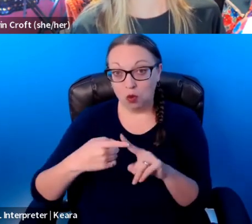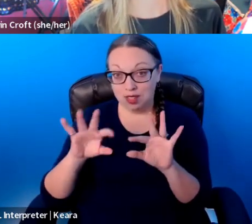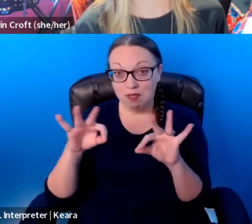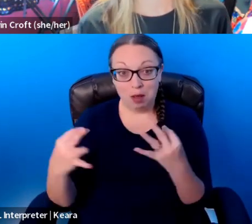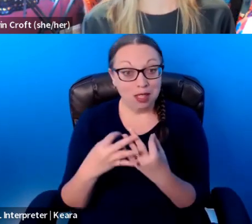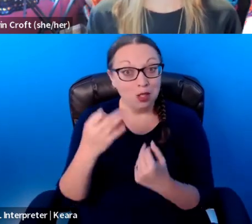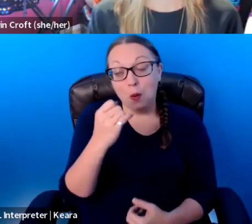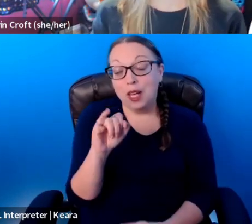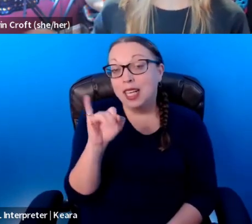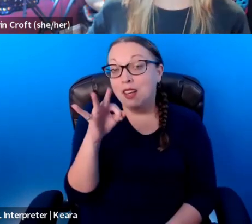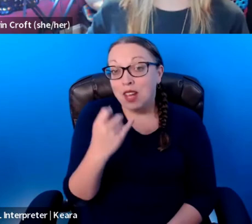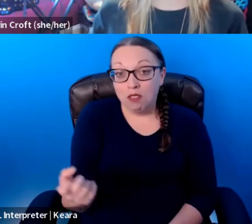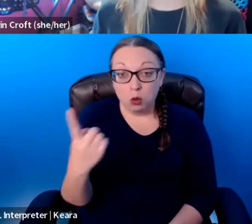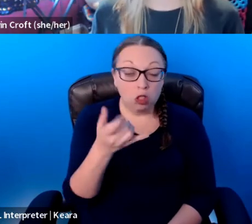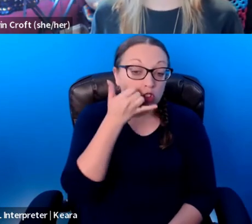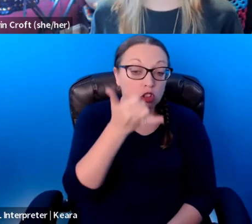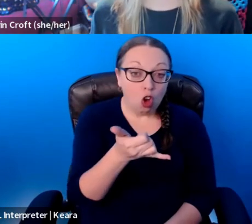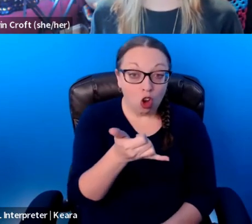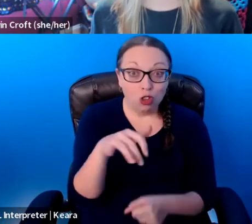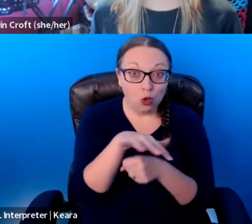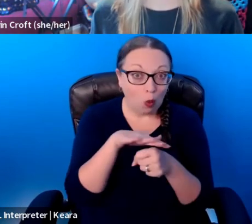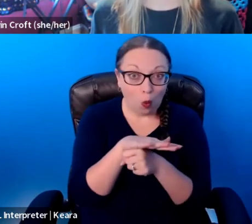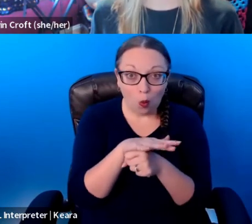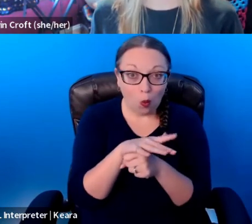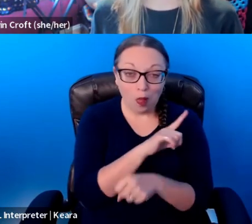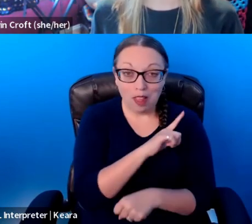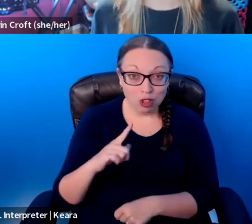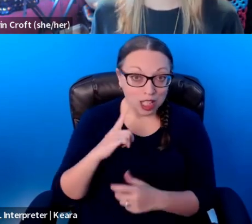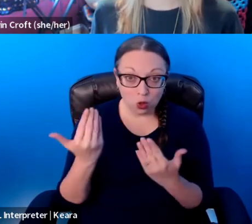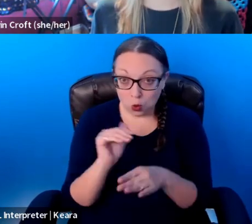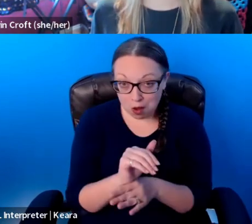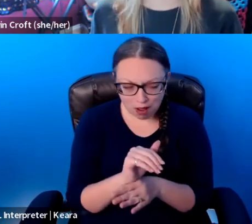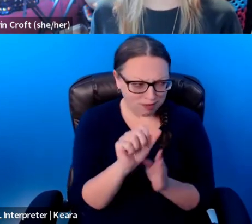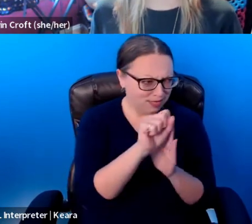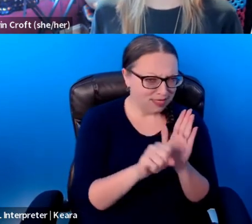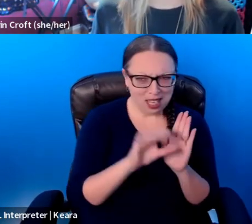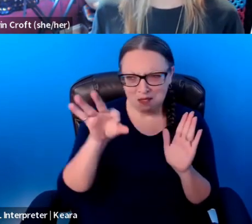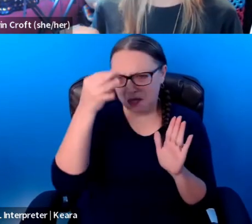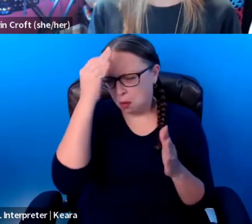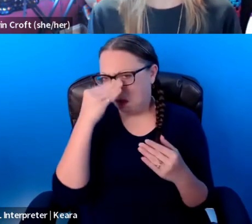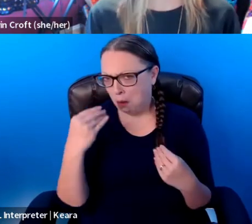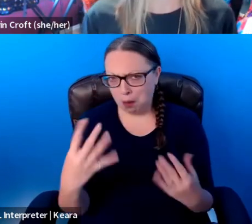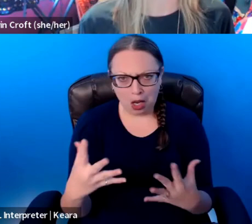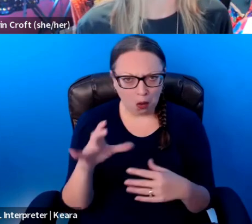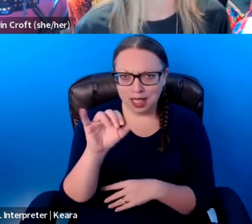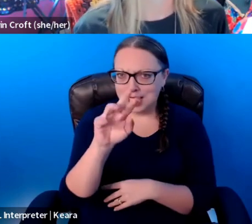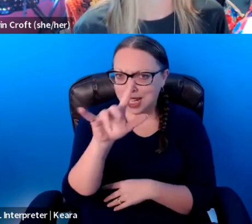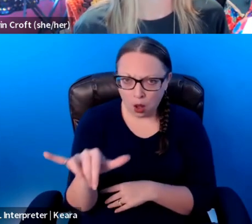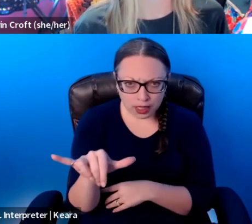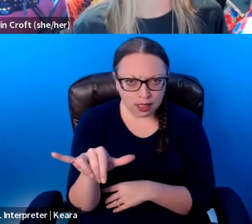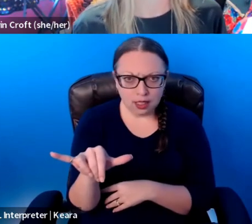just calls up their local legislator tonight, right? And I don't care if they're state, federal, I don't care if it's at the county freeholders